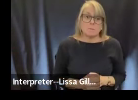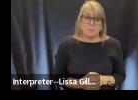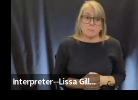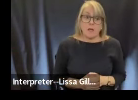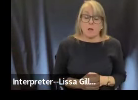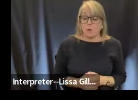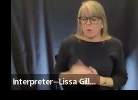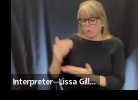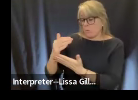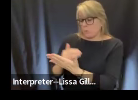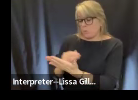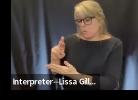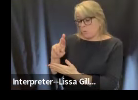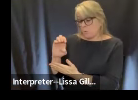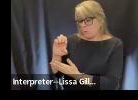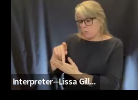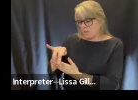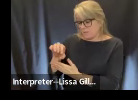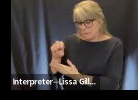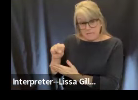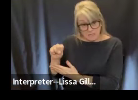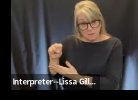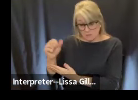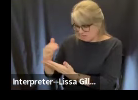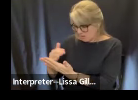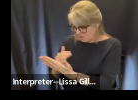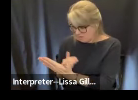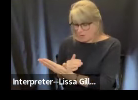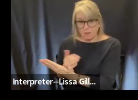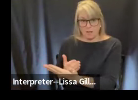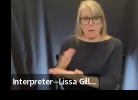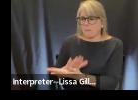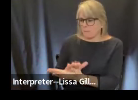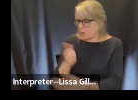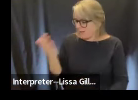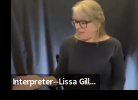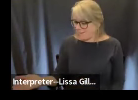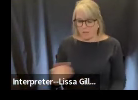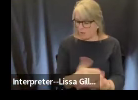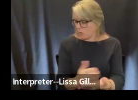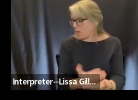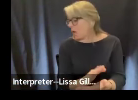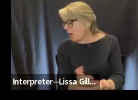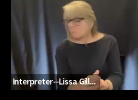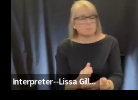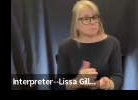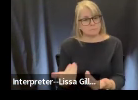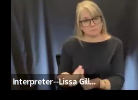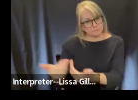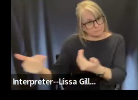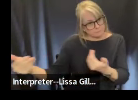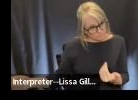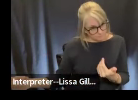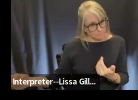recipes away from the cooking area, or things like paper towels or, dish towels as you're cleaning your hands or cleaning as you